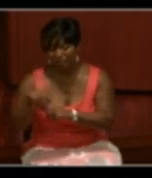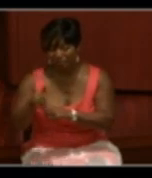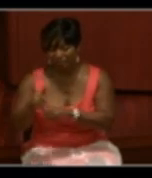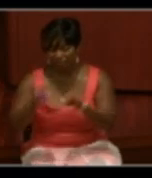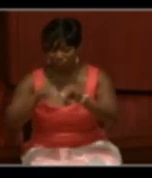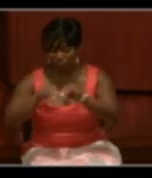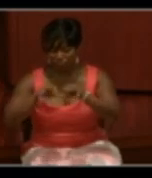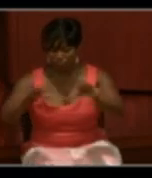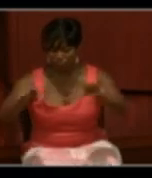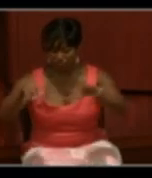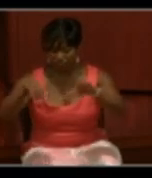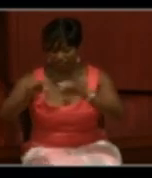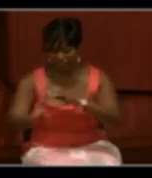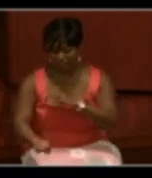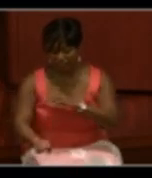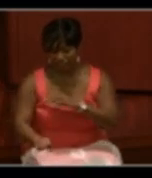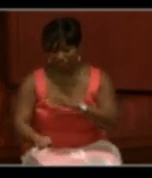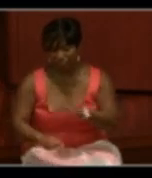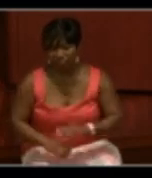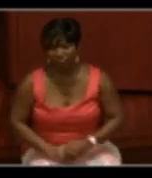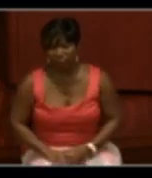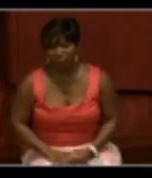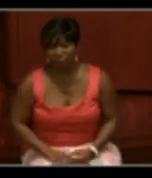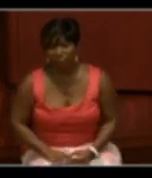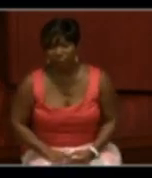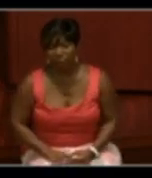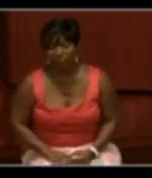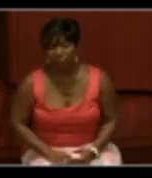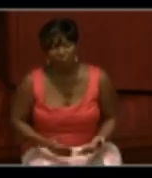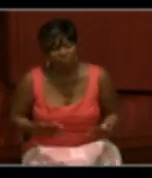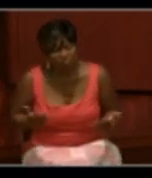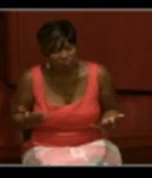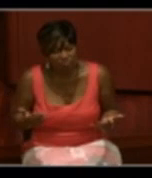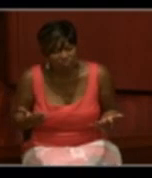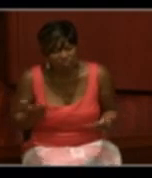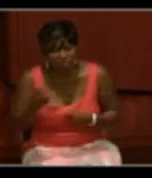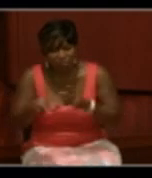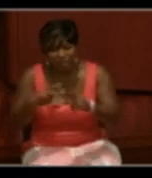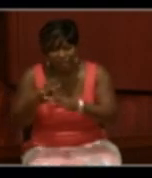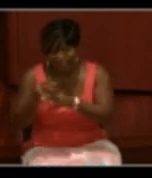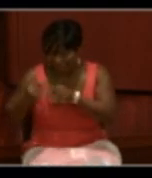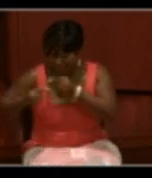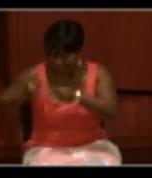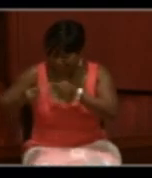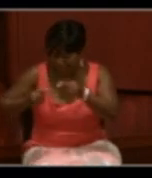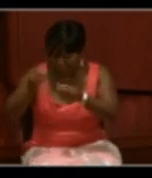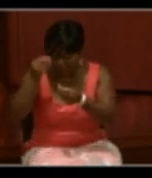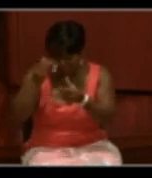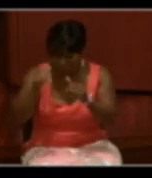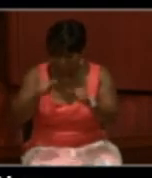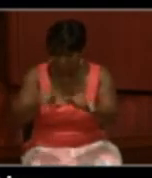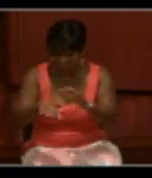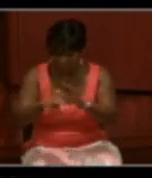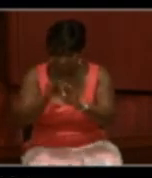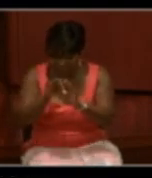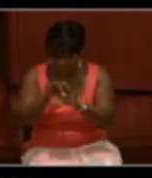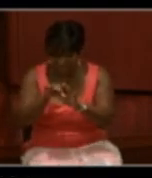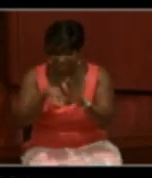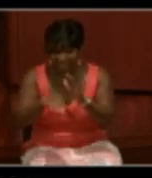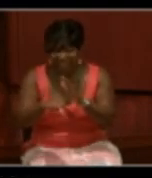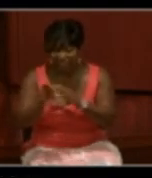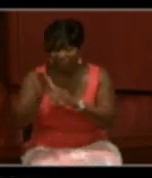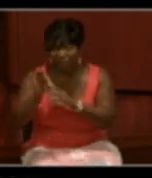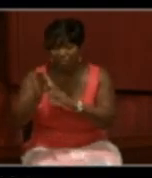dispersed throughout the South. Okay, now what kind of genealogical information can you find in the Freedmen's Bank